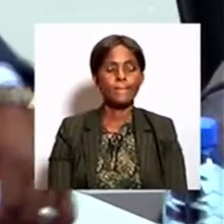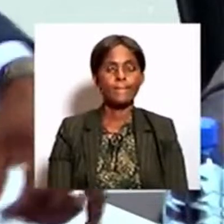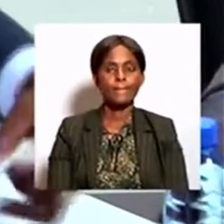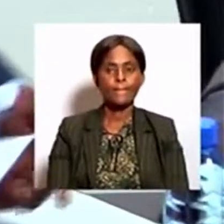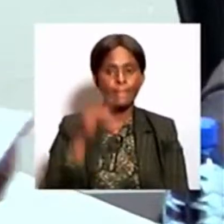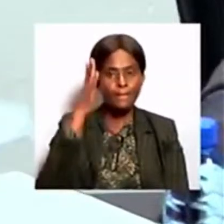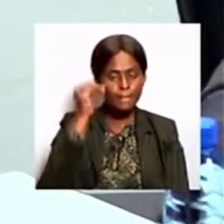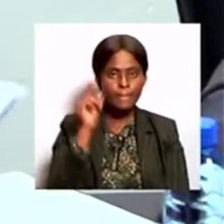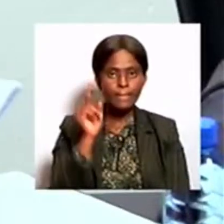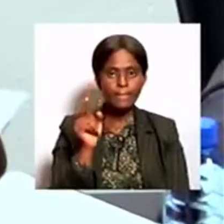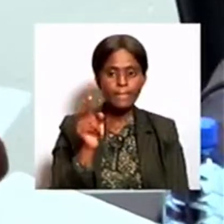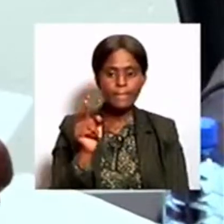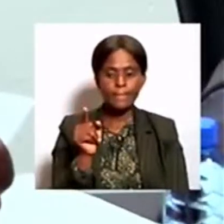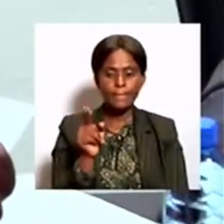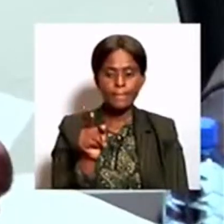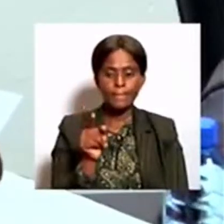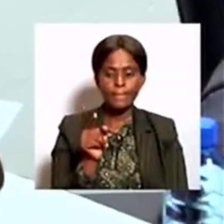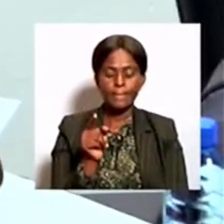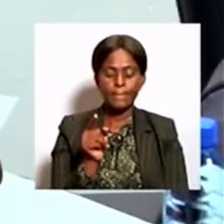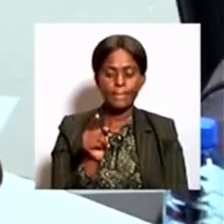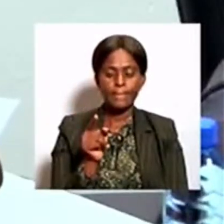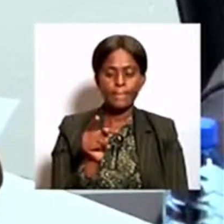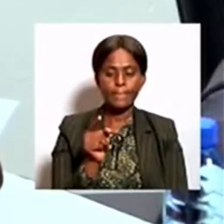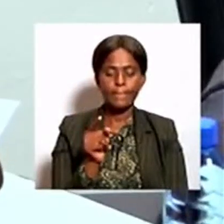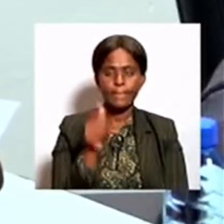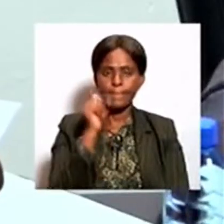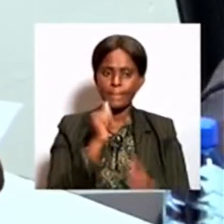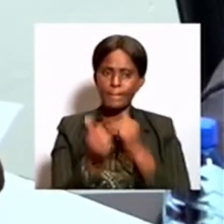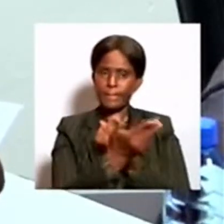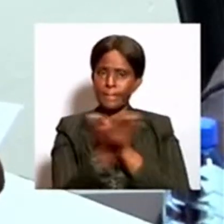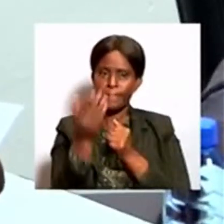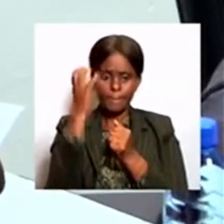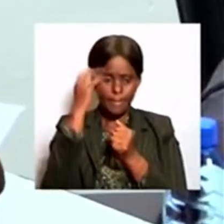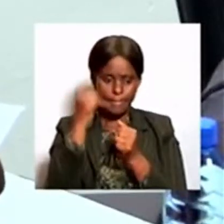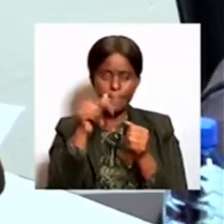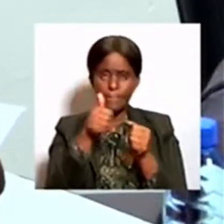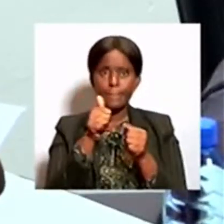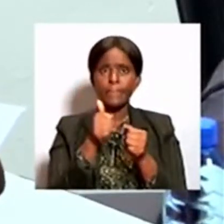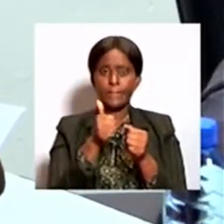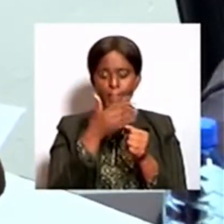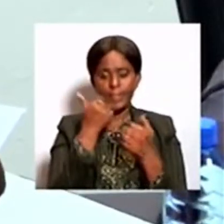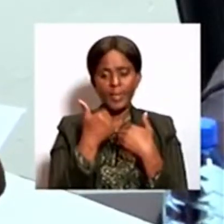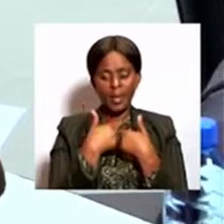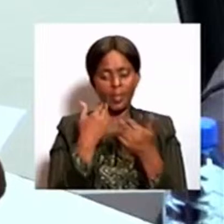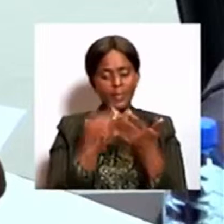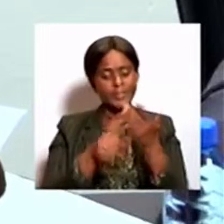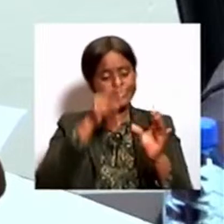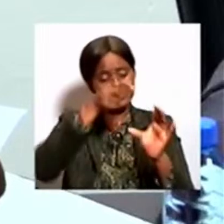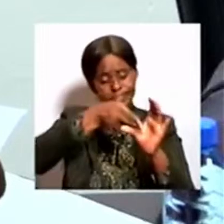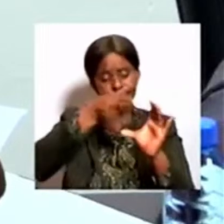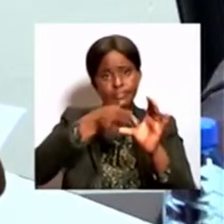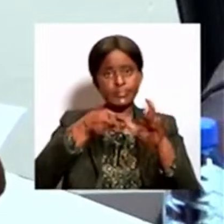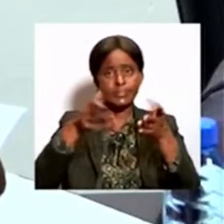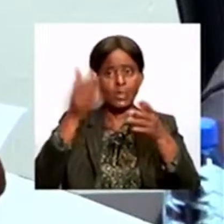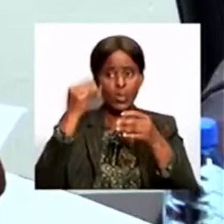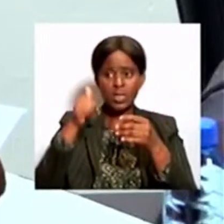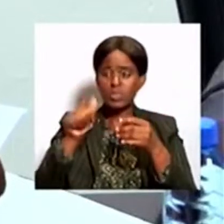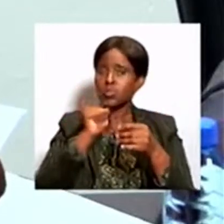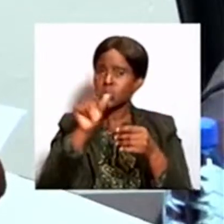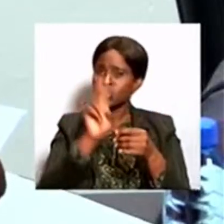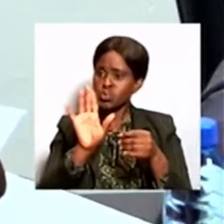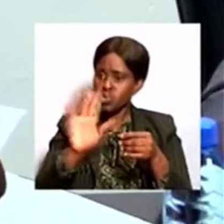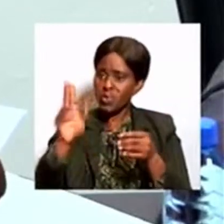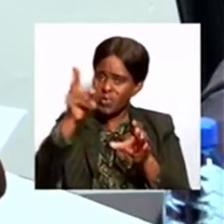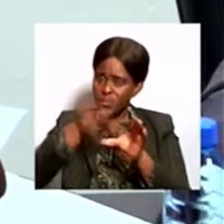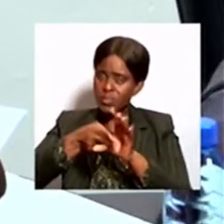Why did you, because these officers are entitled to fuel allowance, why didn't they use their